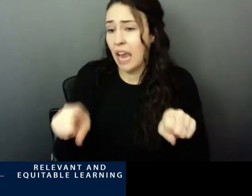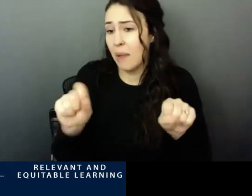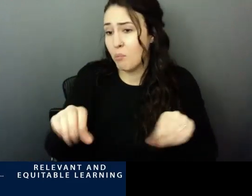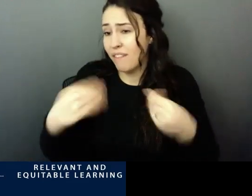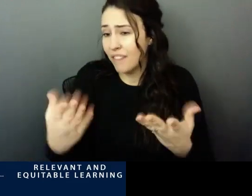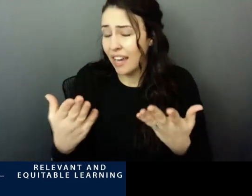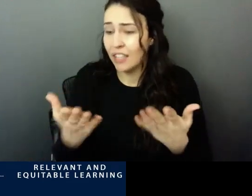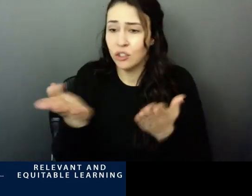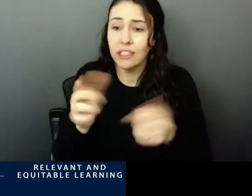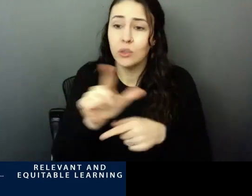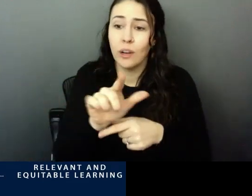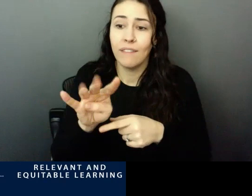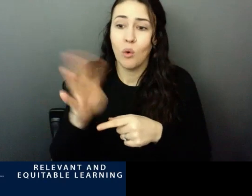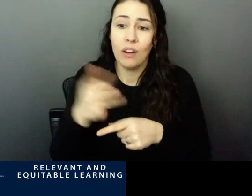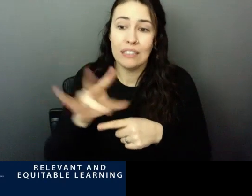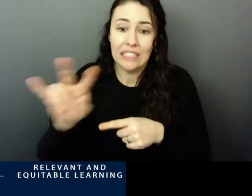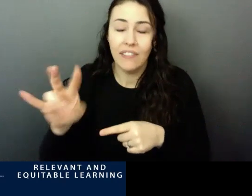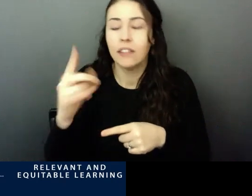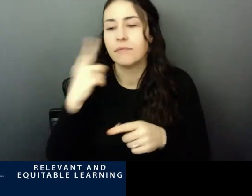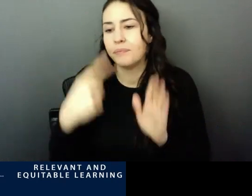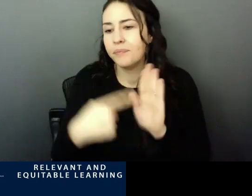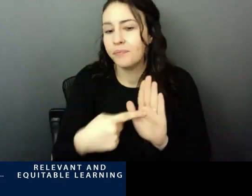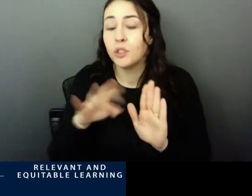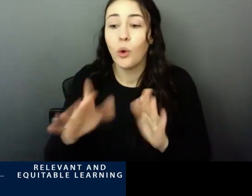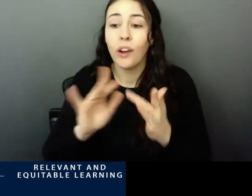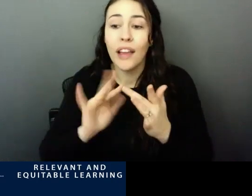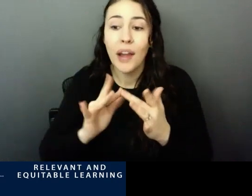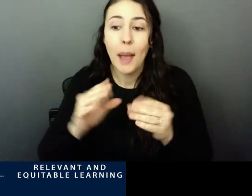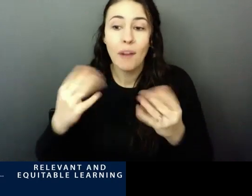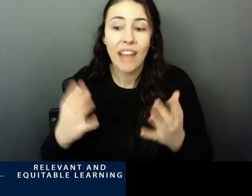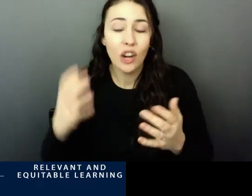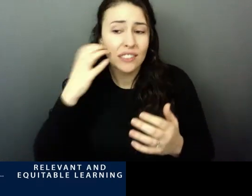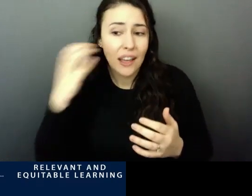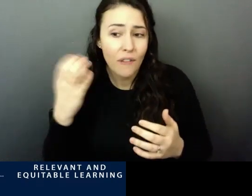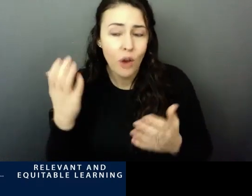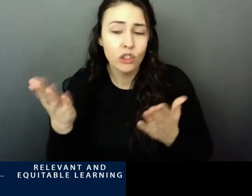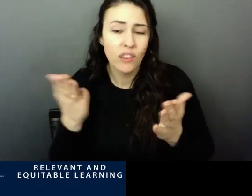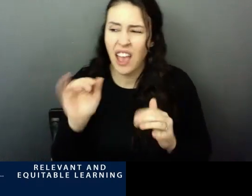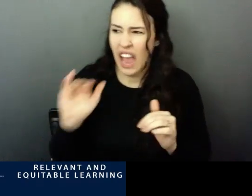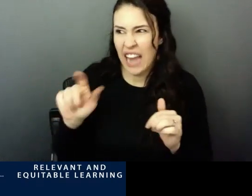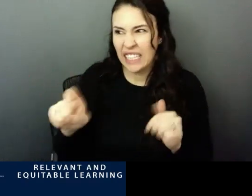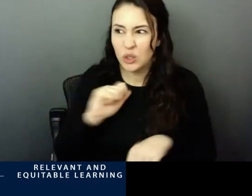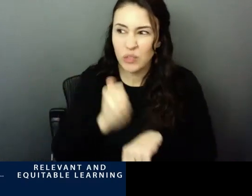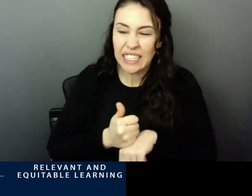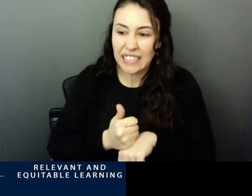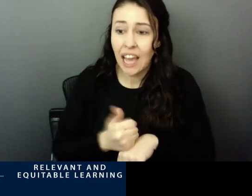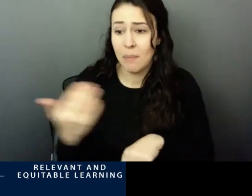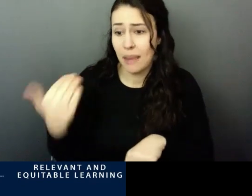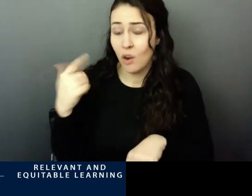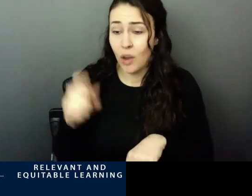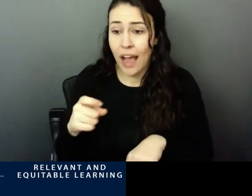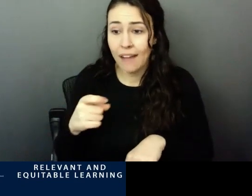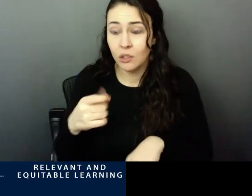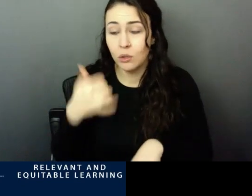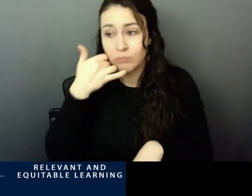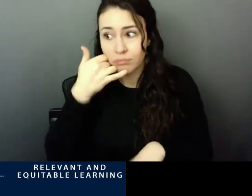go in, say, for example, if you went into your phone service or your internet provider and said, hey, I need to reset my internet. In the past, you'd have to talk to somebody like X, Y, and Z.